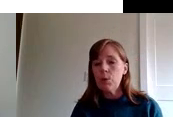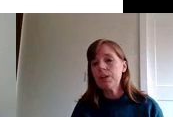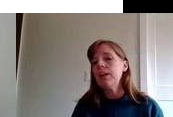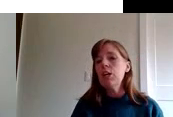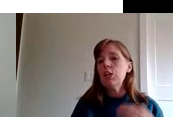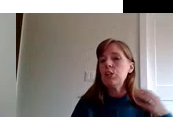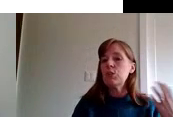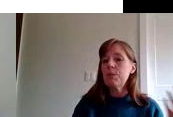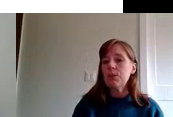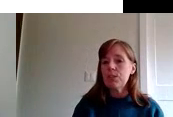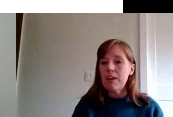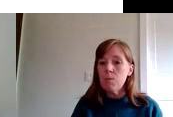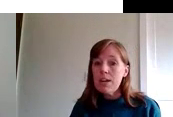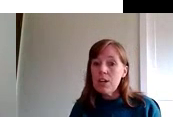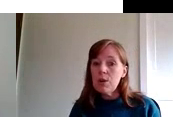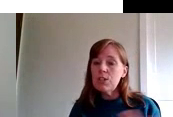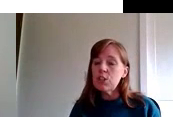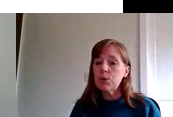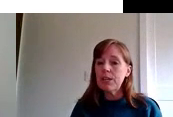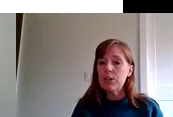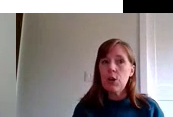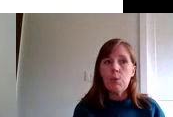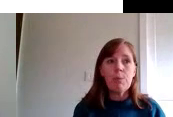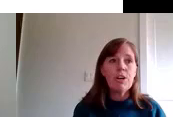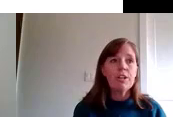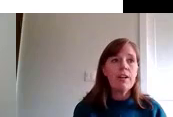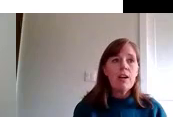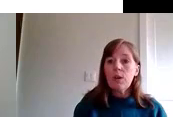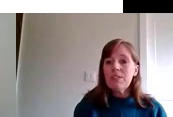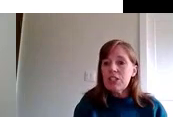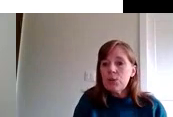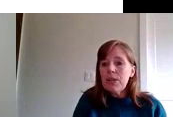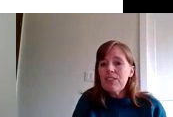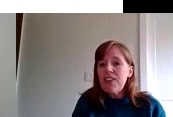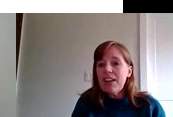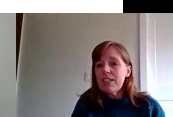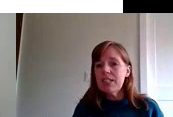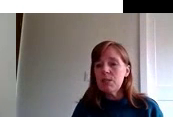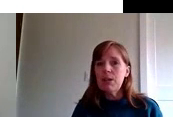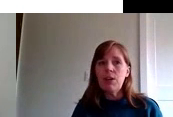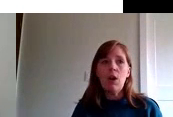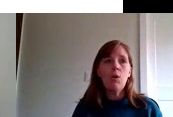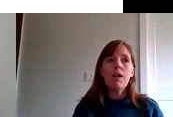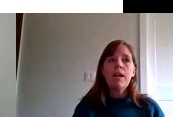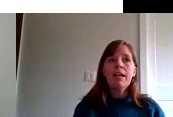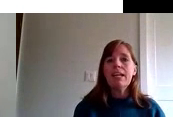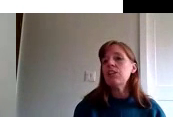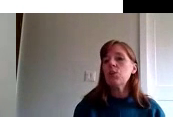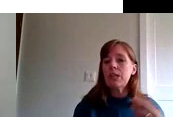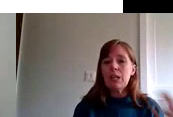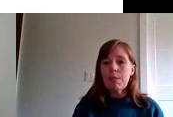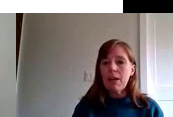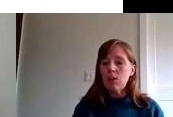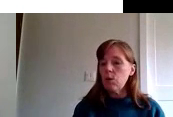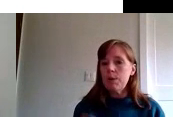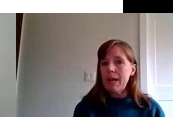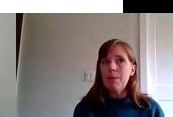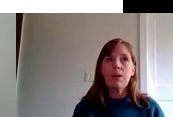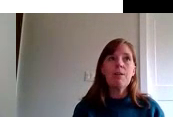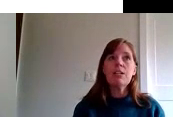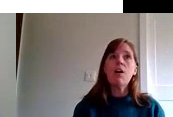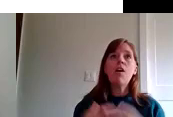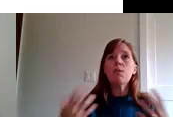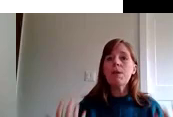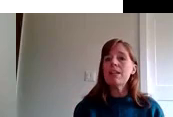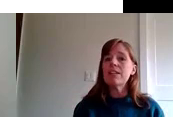This is really important. You can use Microsoft OneNote to create a notebook, or even just create a file system at home in your email or